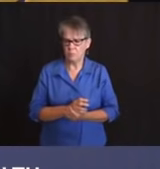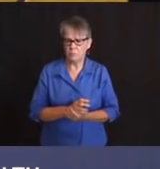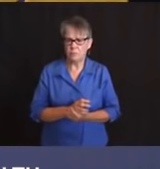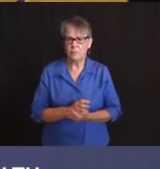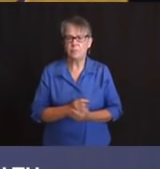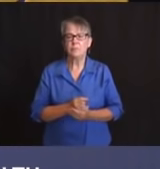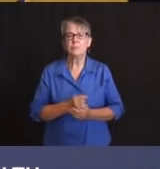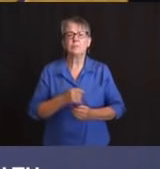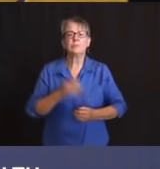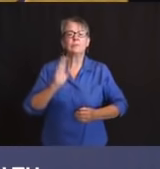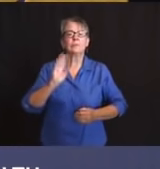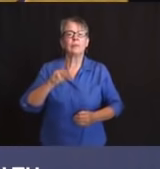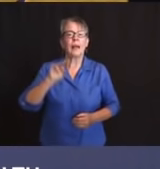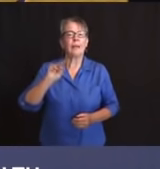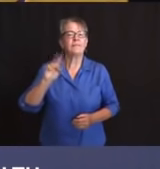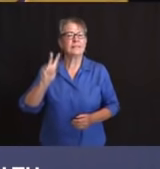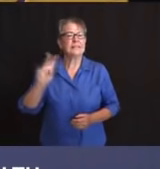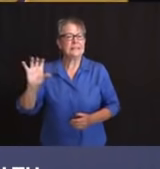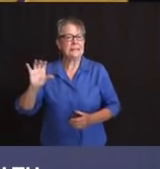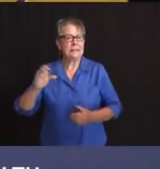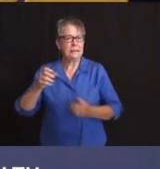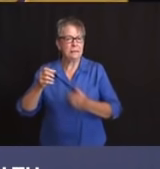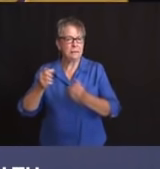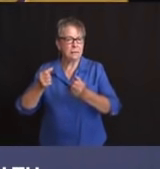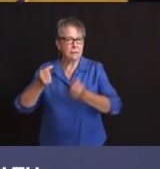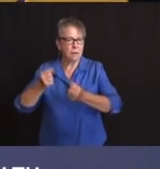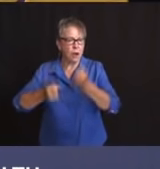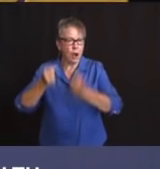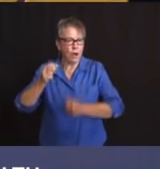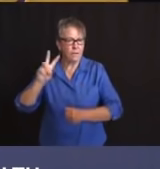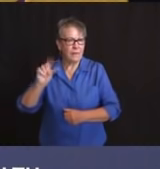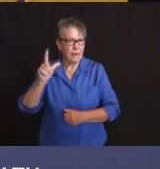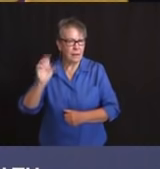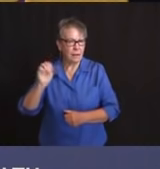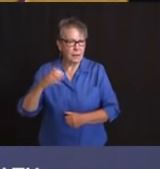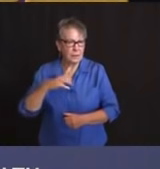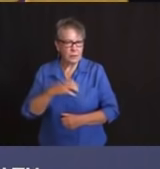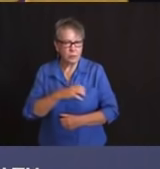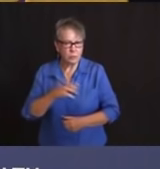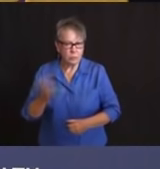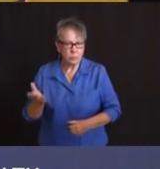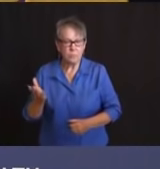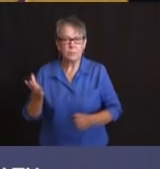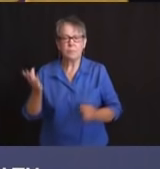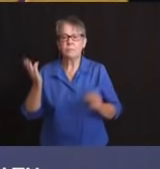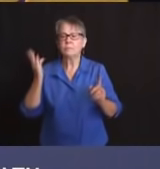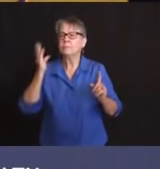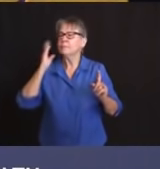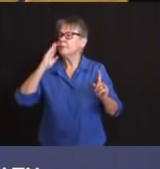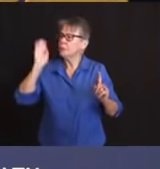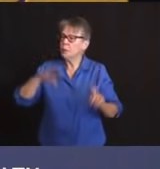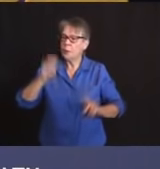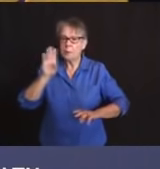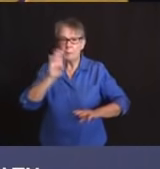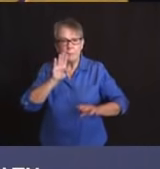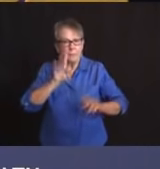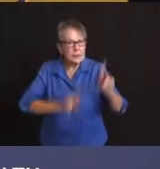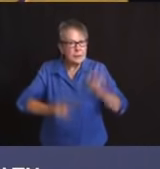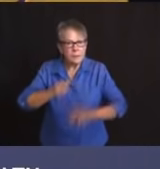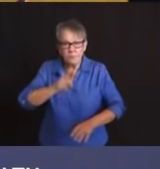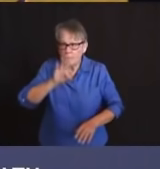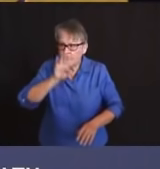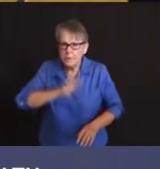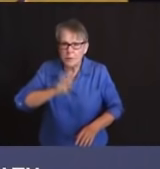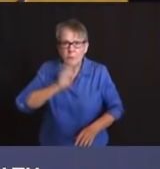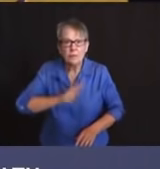are frustrated, I don't blame them, and they're chopping through this. Again, the reason why there are lines outside, other than it was a